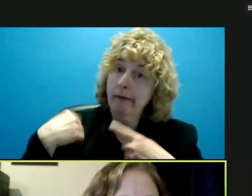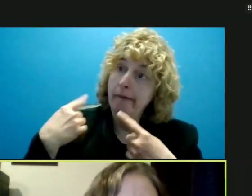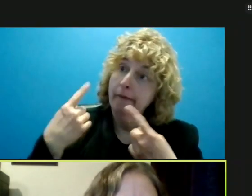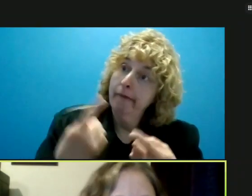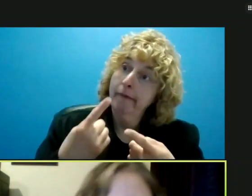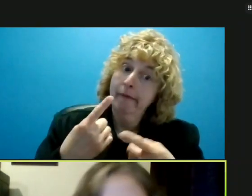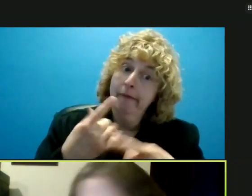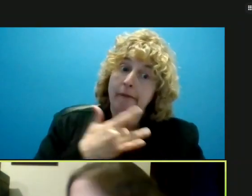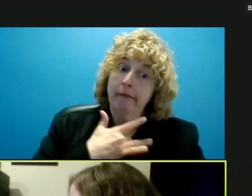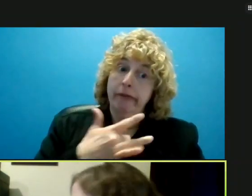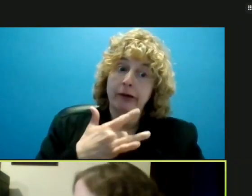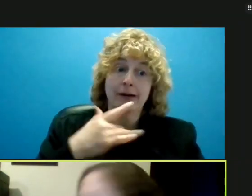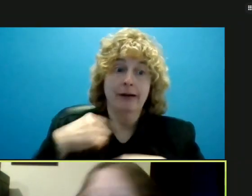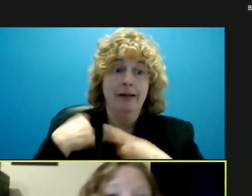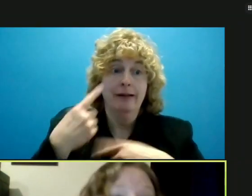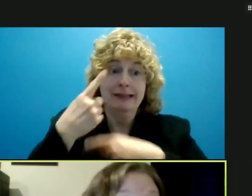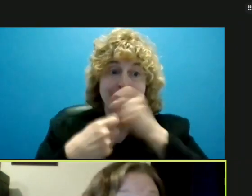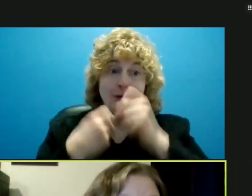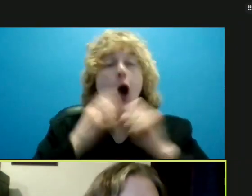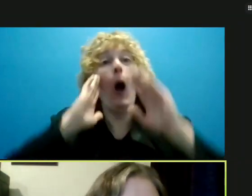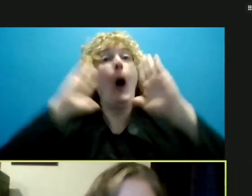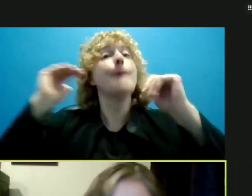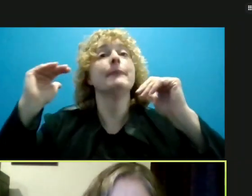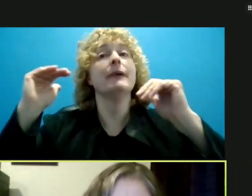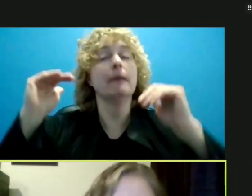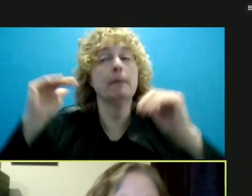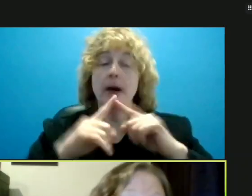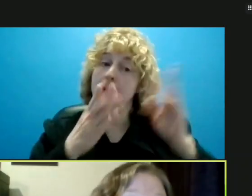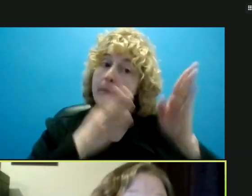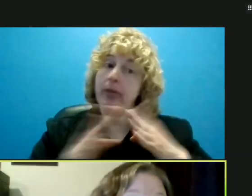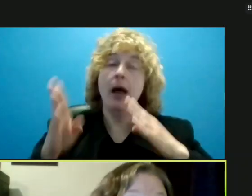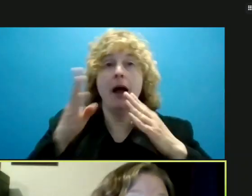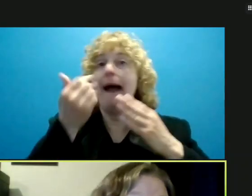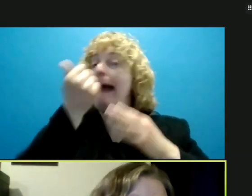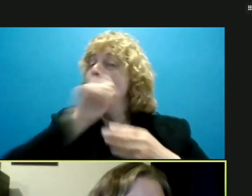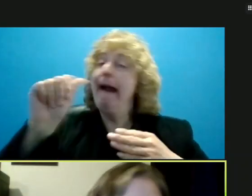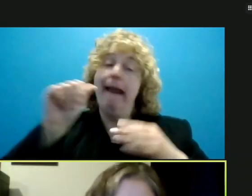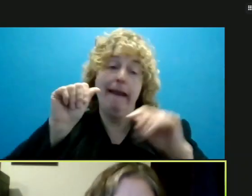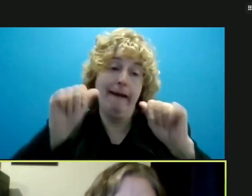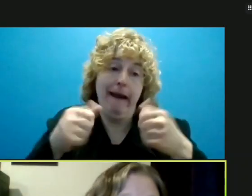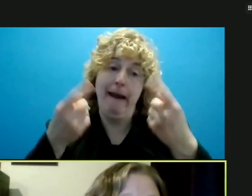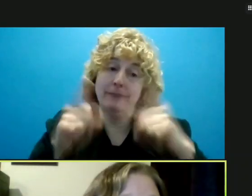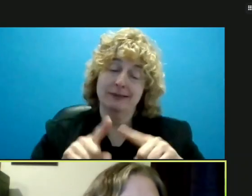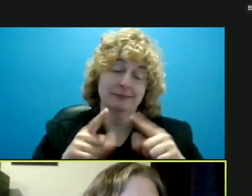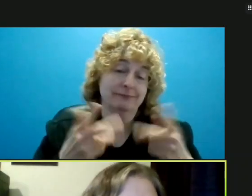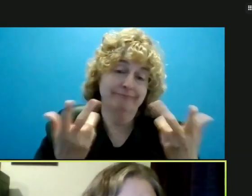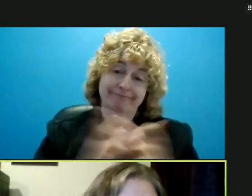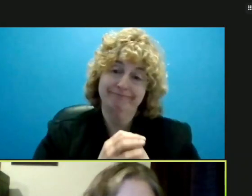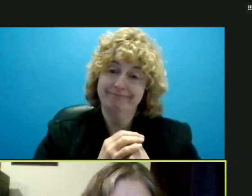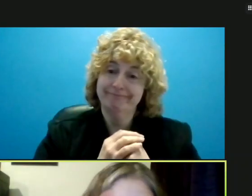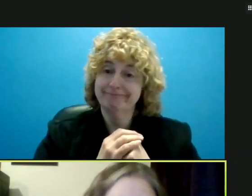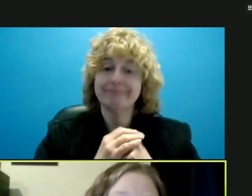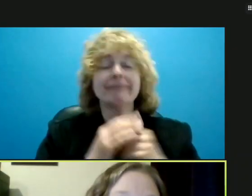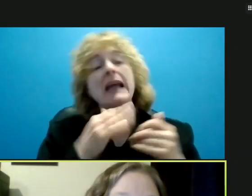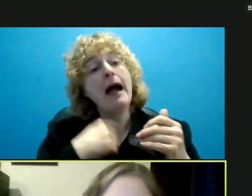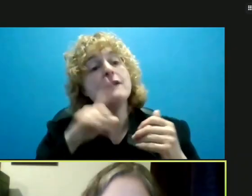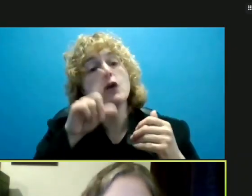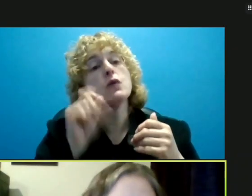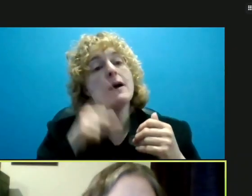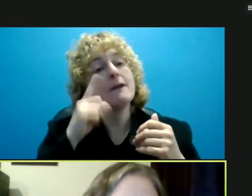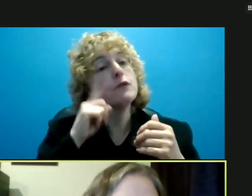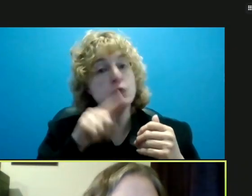Hope for the best, plan for anything. So, I have a question for you. Thank you for the information. It